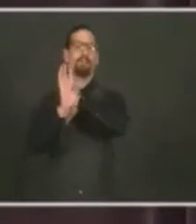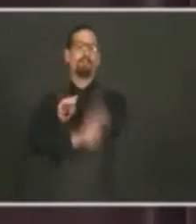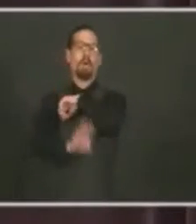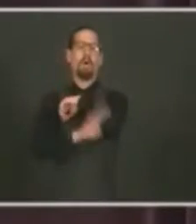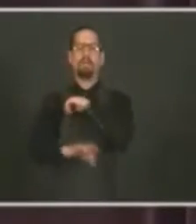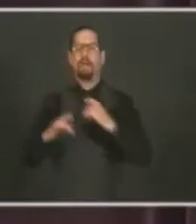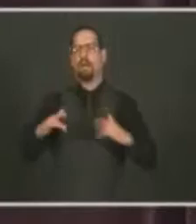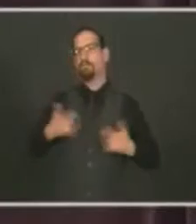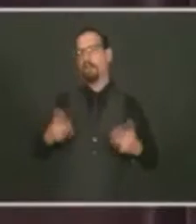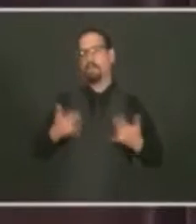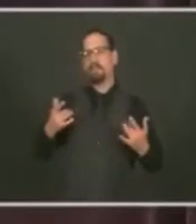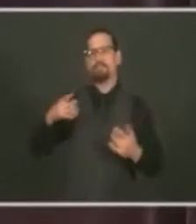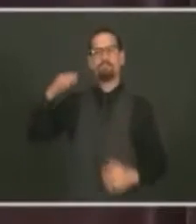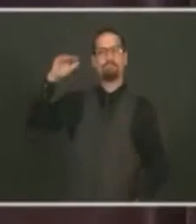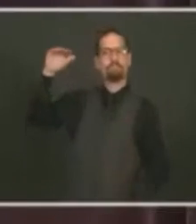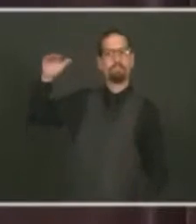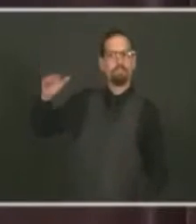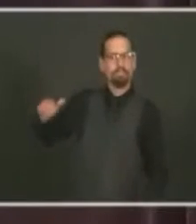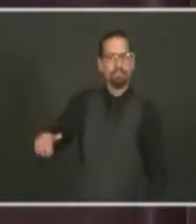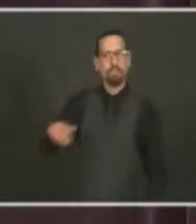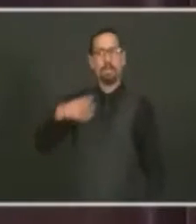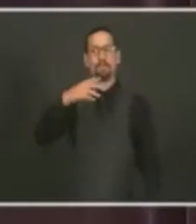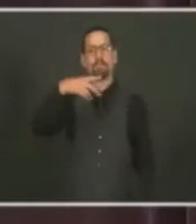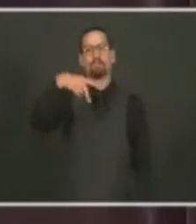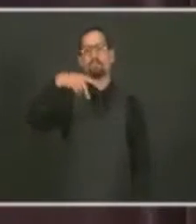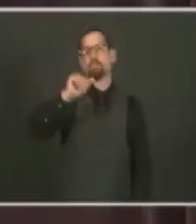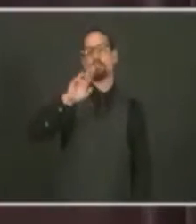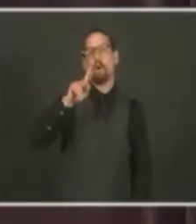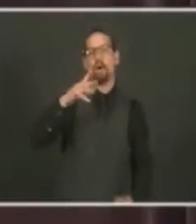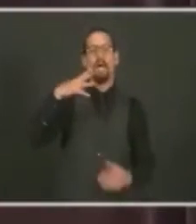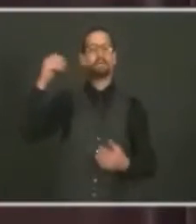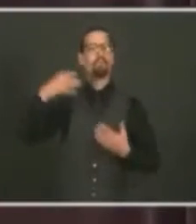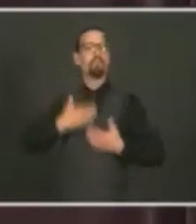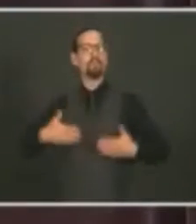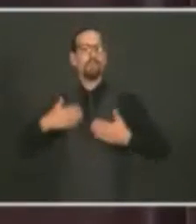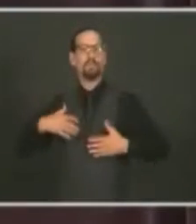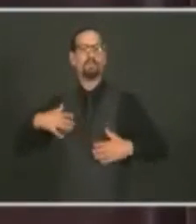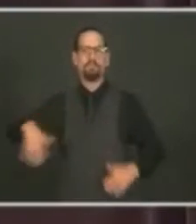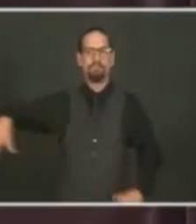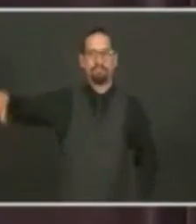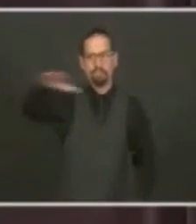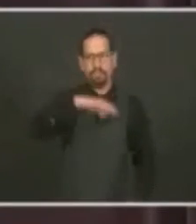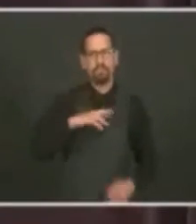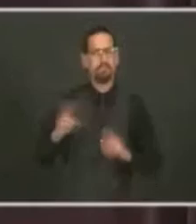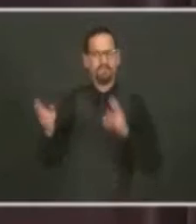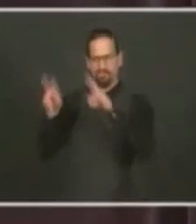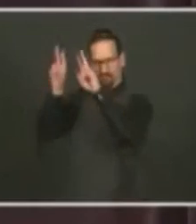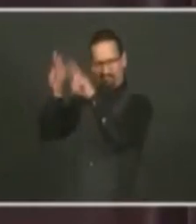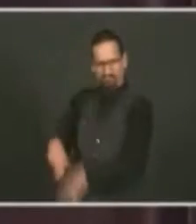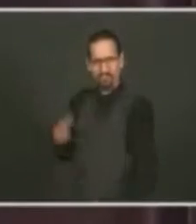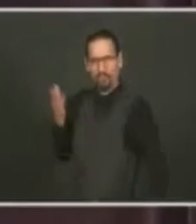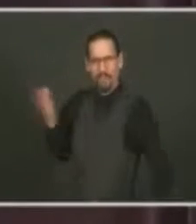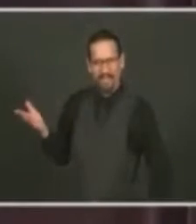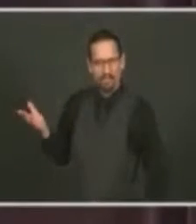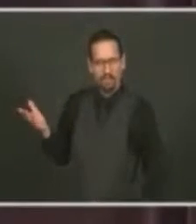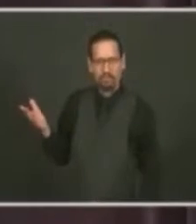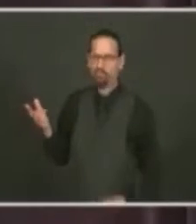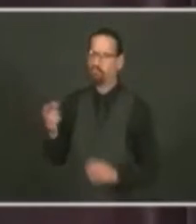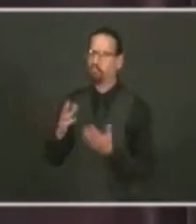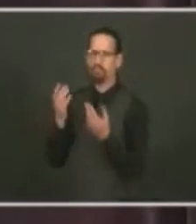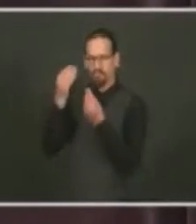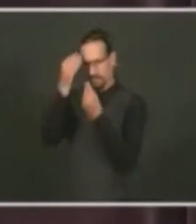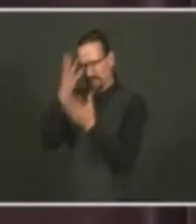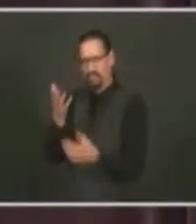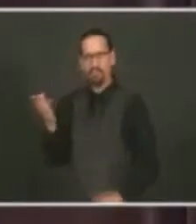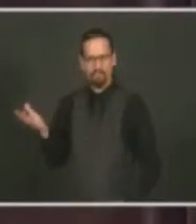Recreation section. We want to be able to have Halloween this year, to allow this all to go forward as